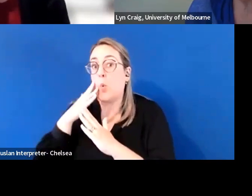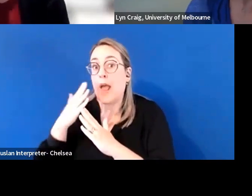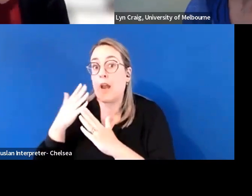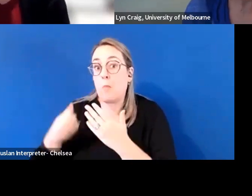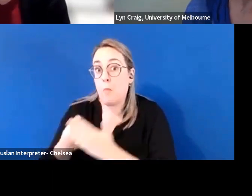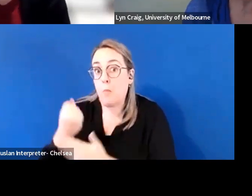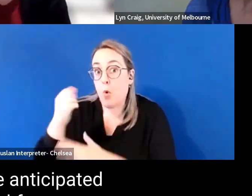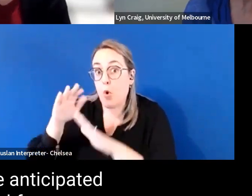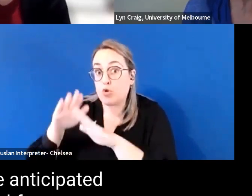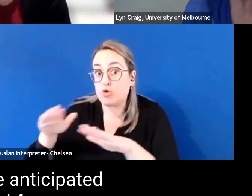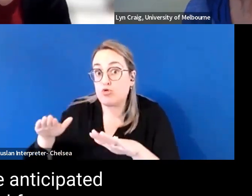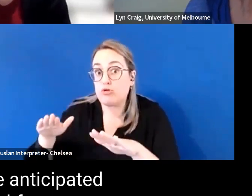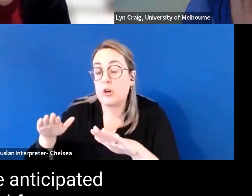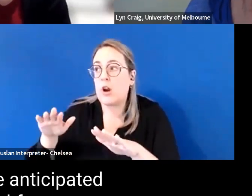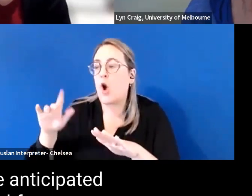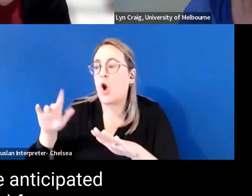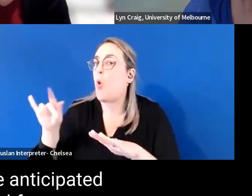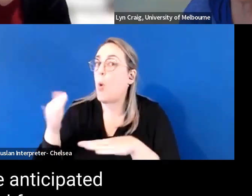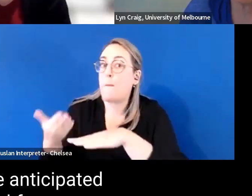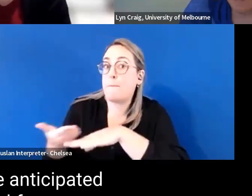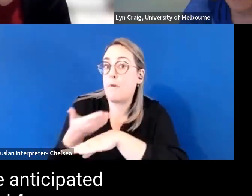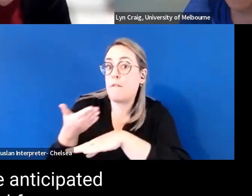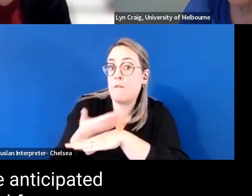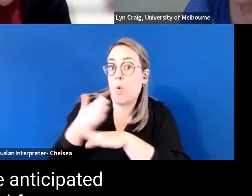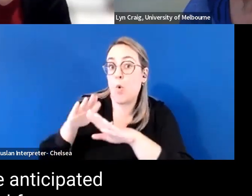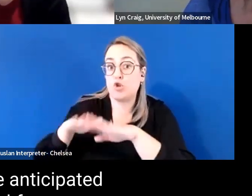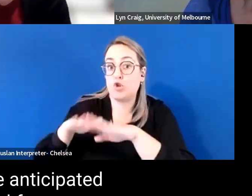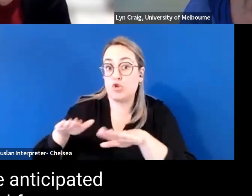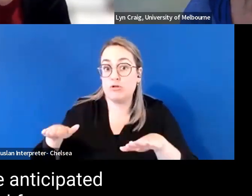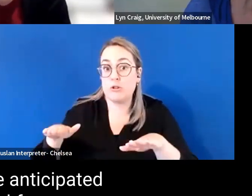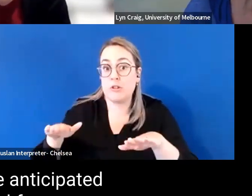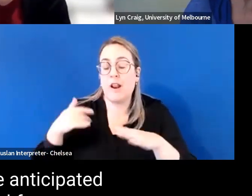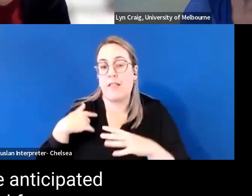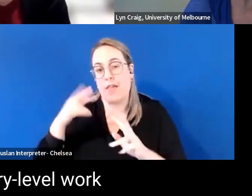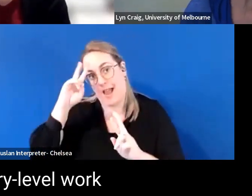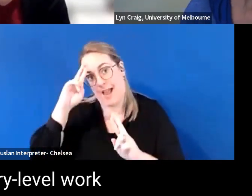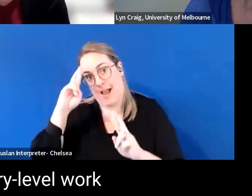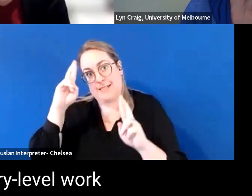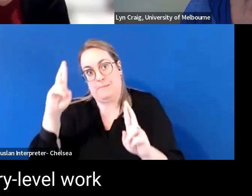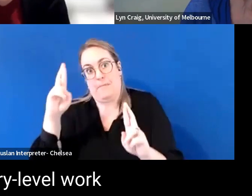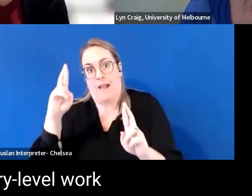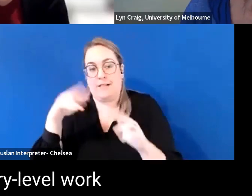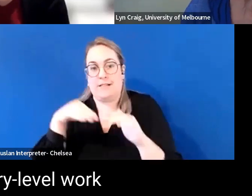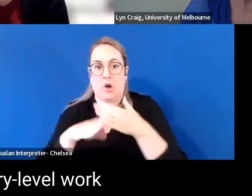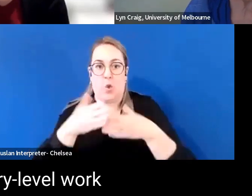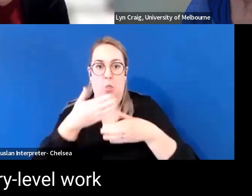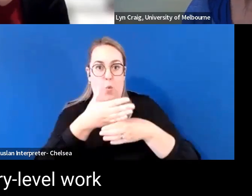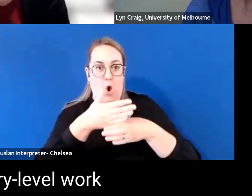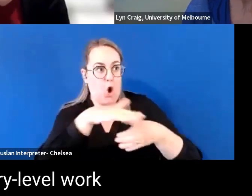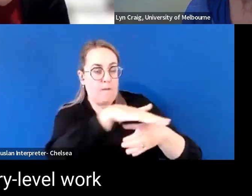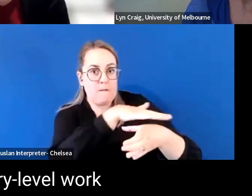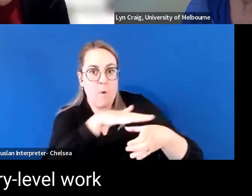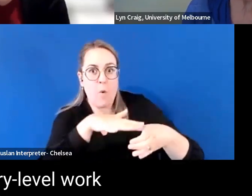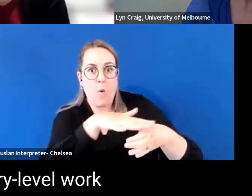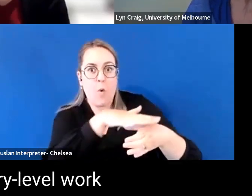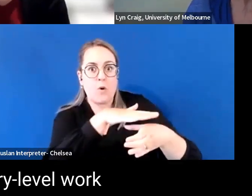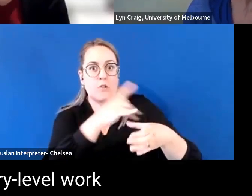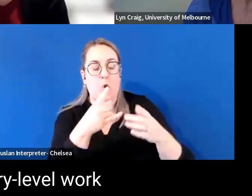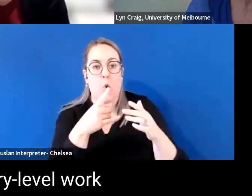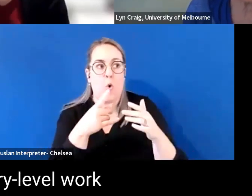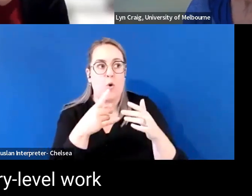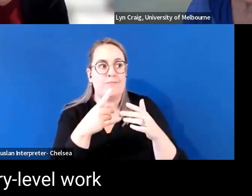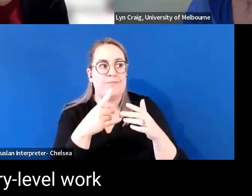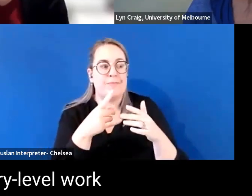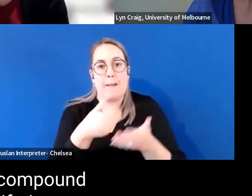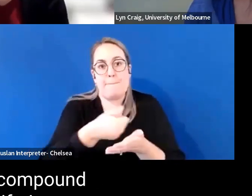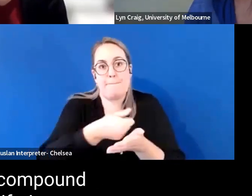anticipated that it seems to be anticipated in the workforce, and even entry-level work is not